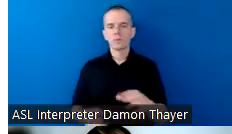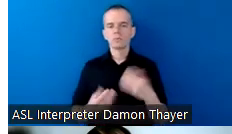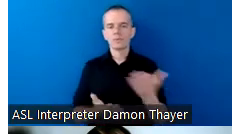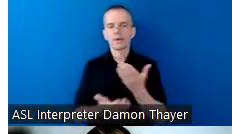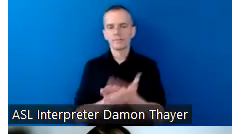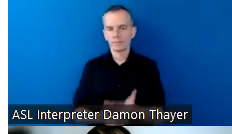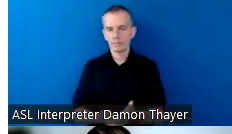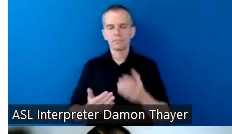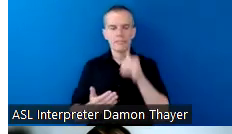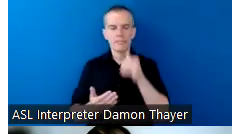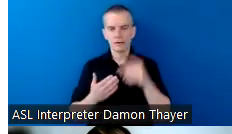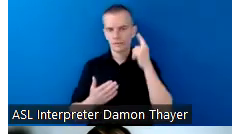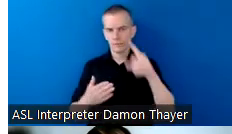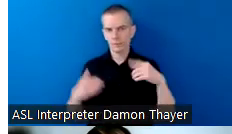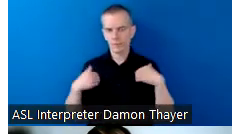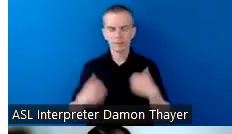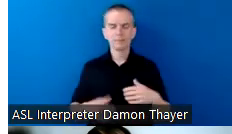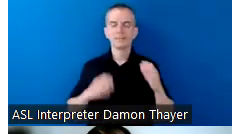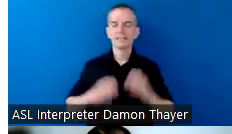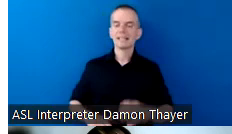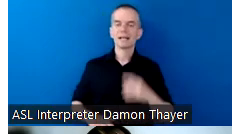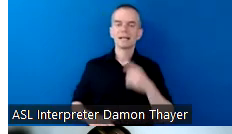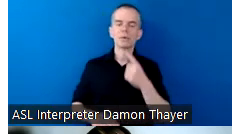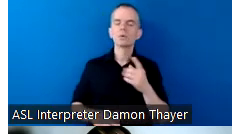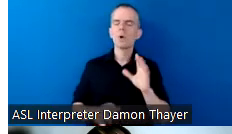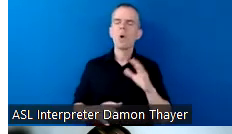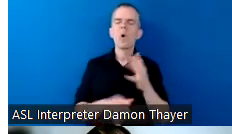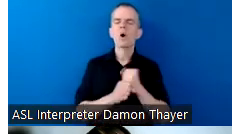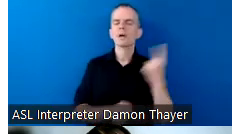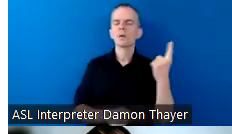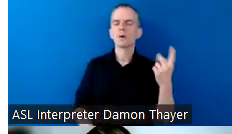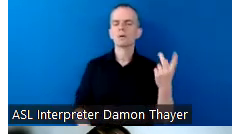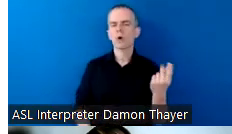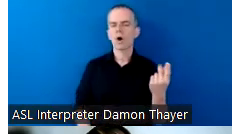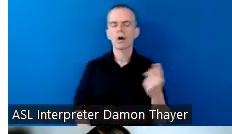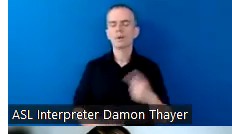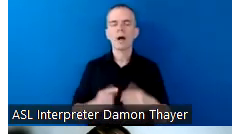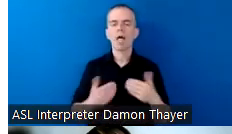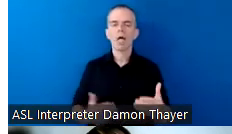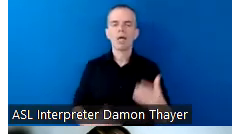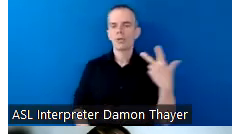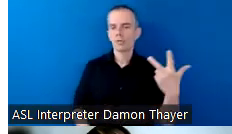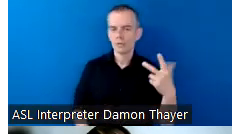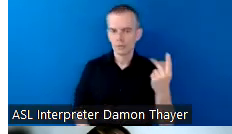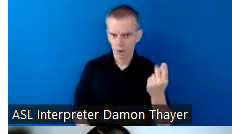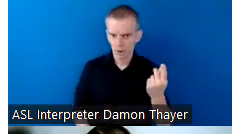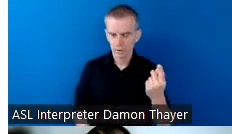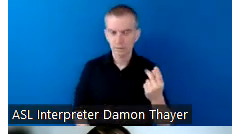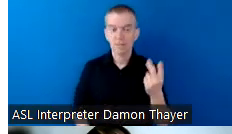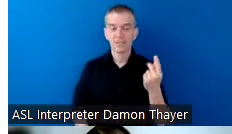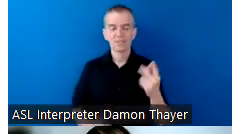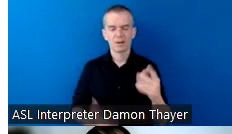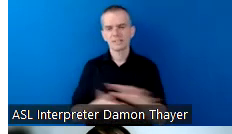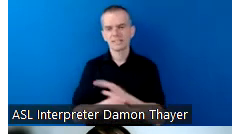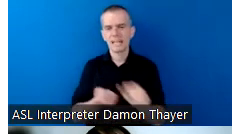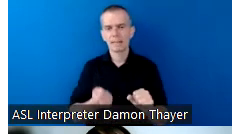letter. The client told you that they were going to get 1 dog, but then the client gets 3 dogs and the dogs are causing damage to